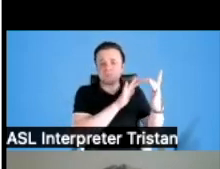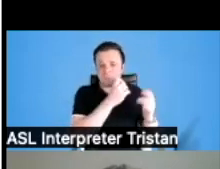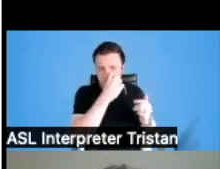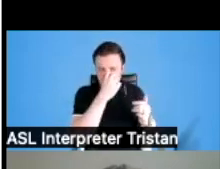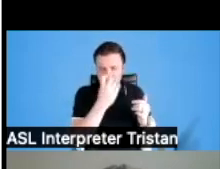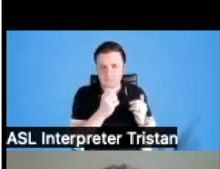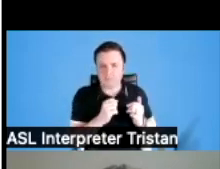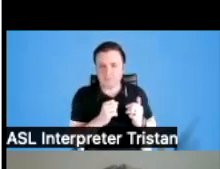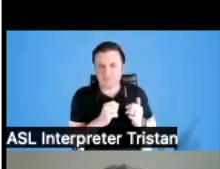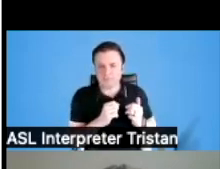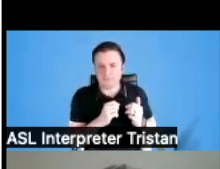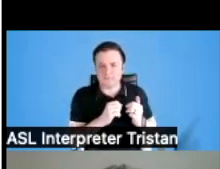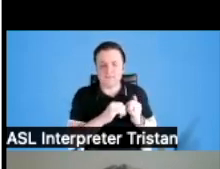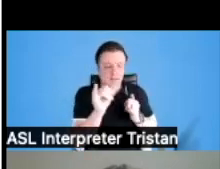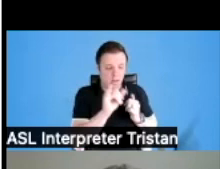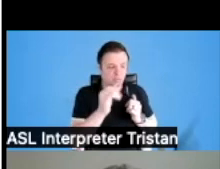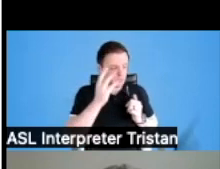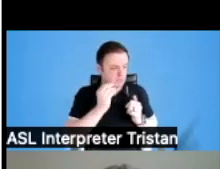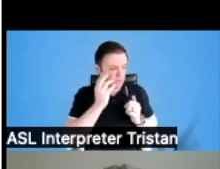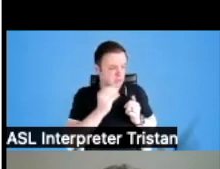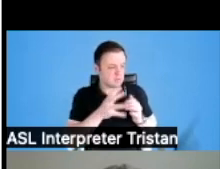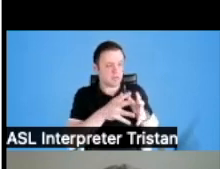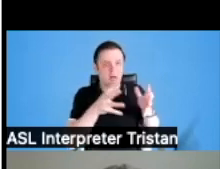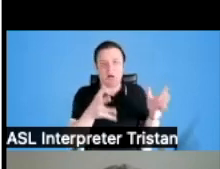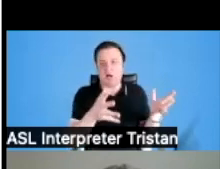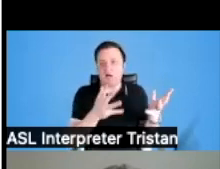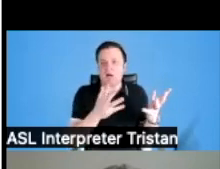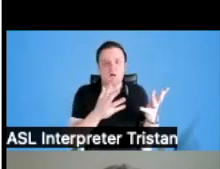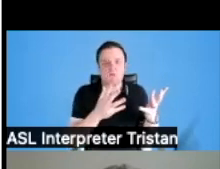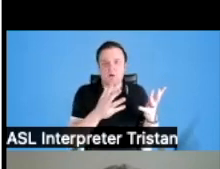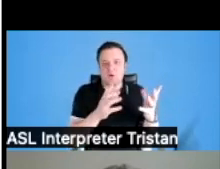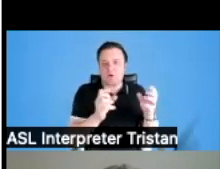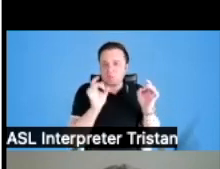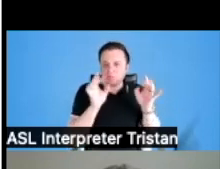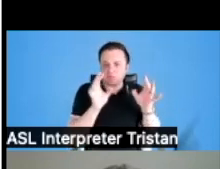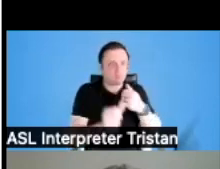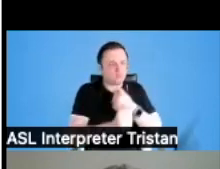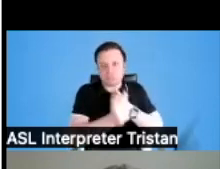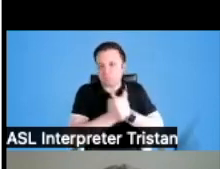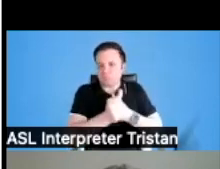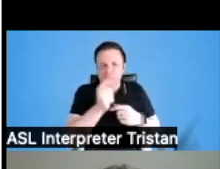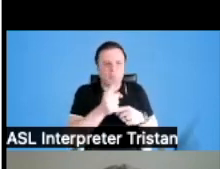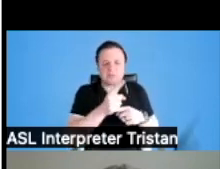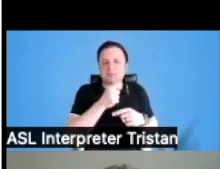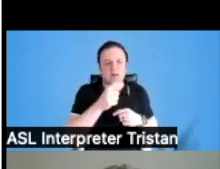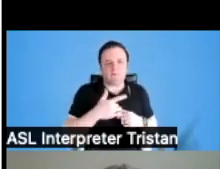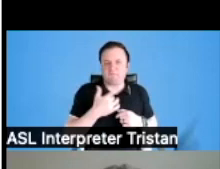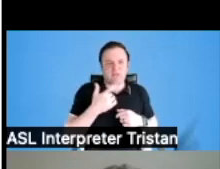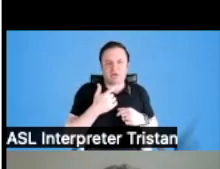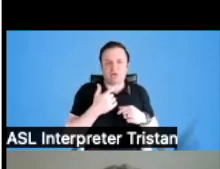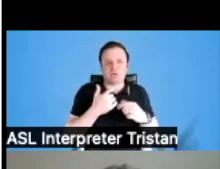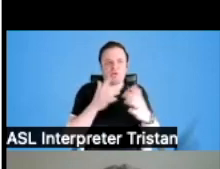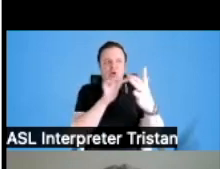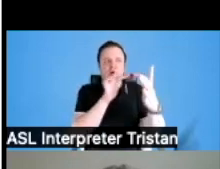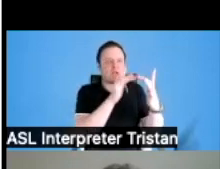relationship, they also experienced plenty of dire emergency moments when they did not feel able to contact